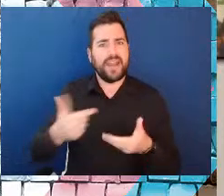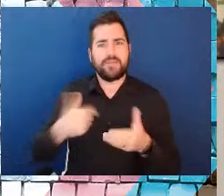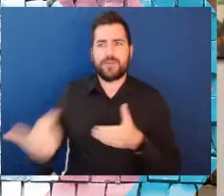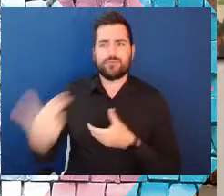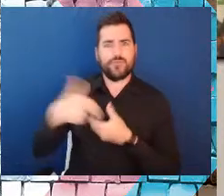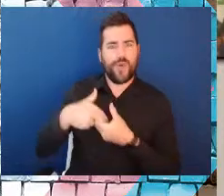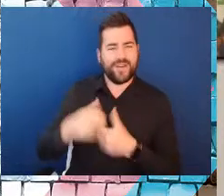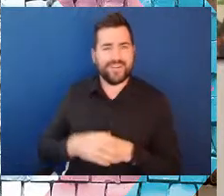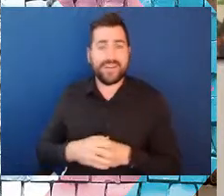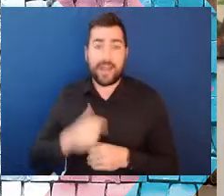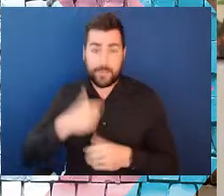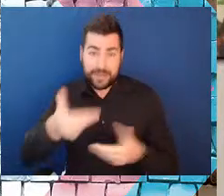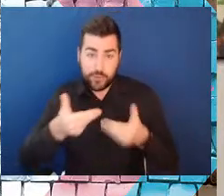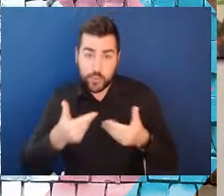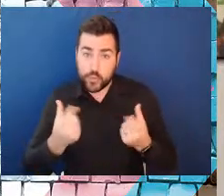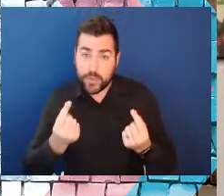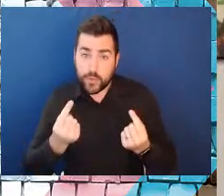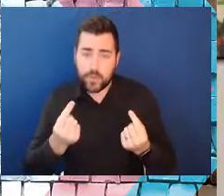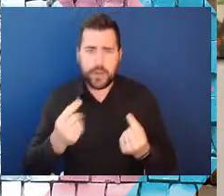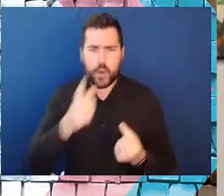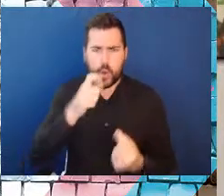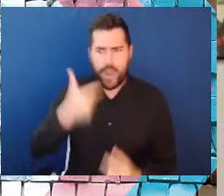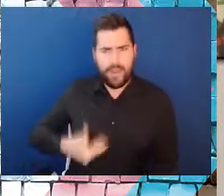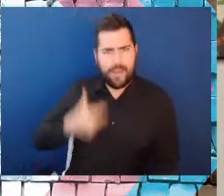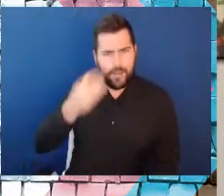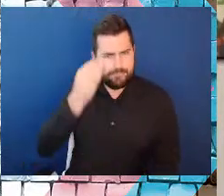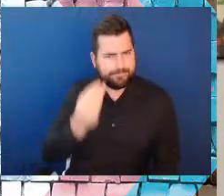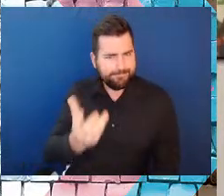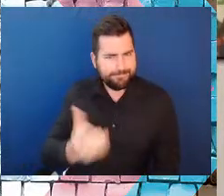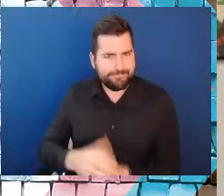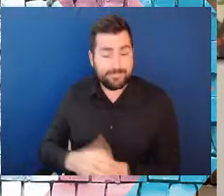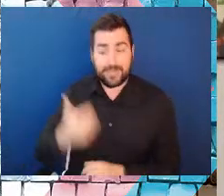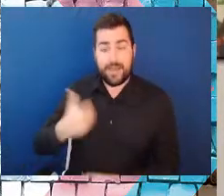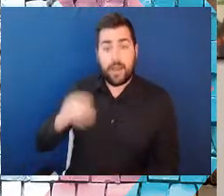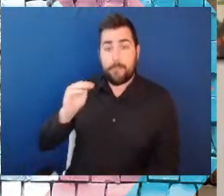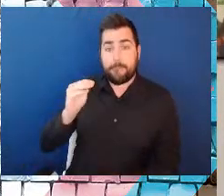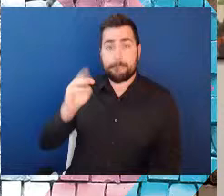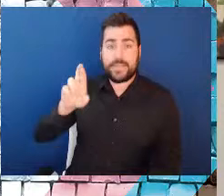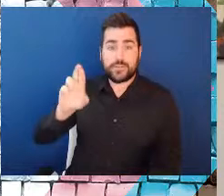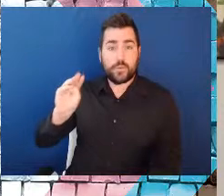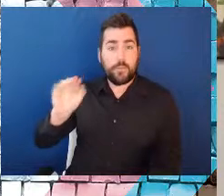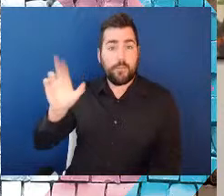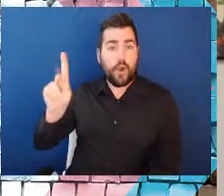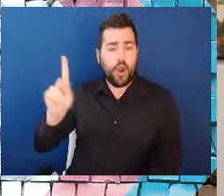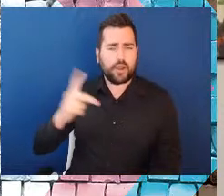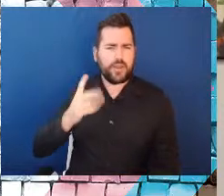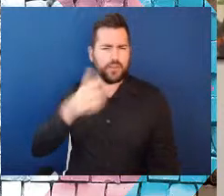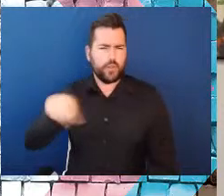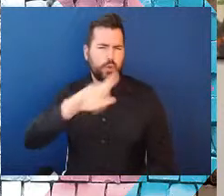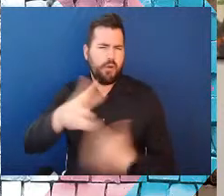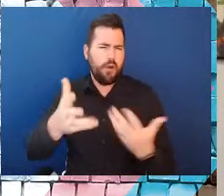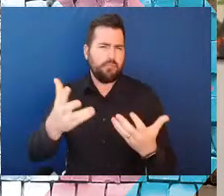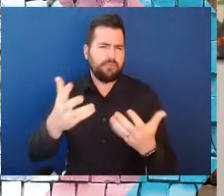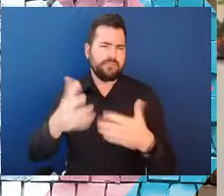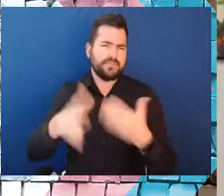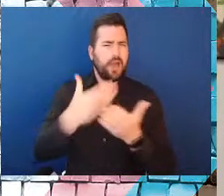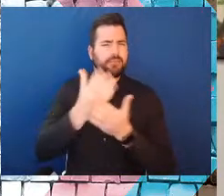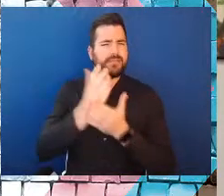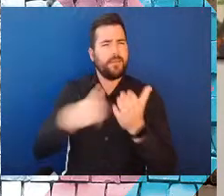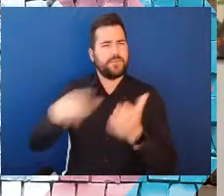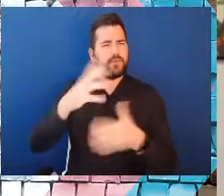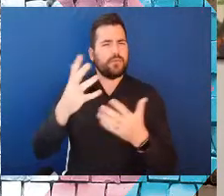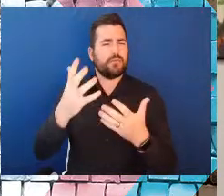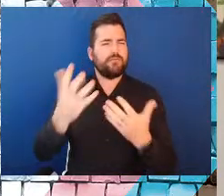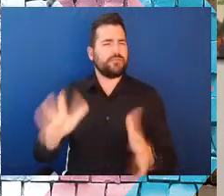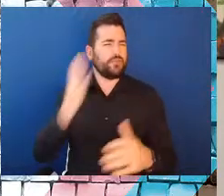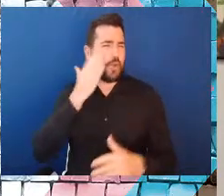you to what I'm going to do and who I am. First of all, I'm Mr. Mark. A lot of you know me. I play drums around town. And, of course, I have one